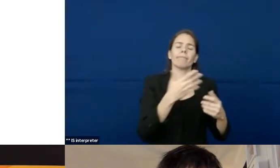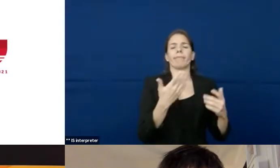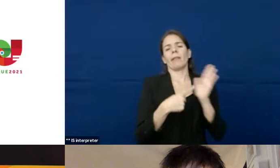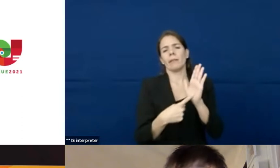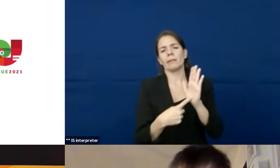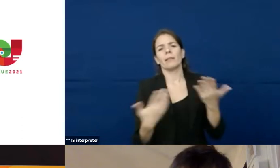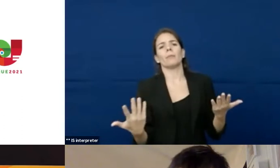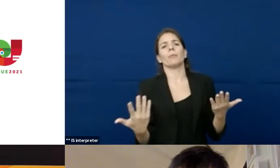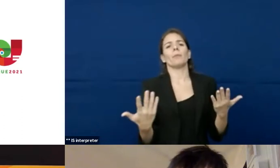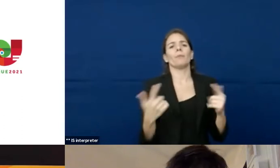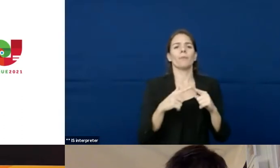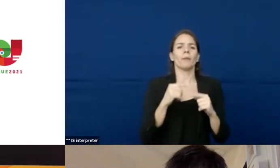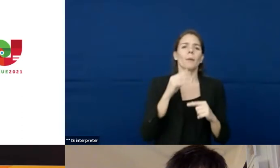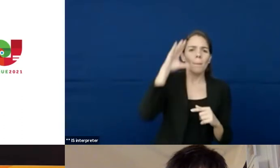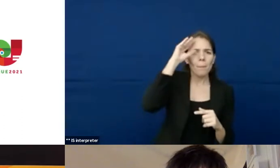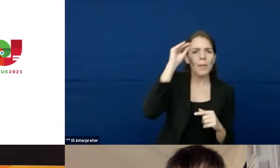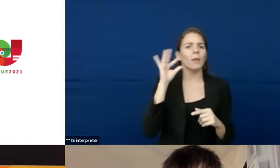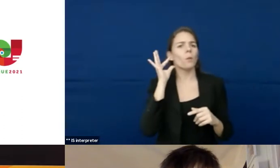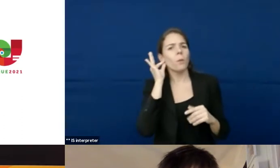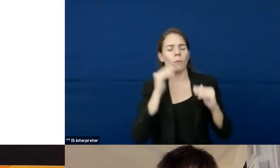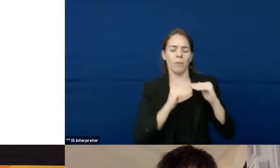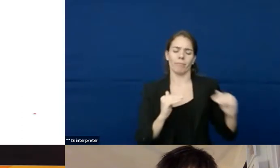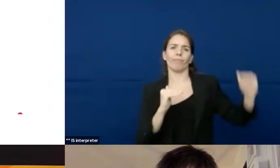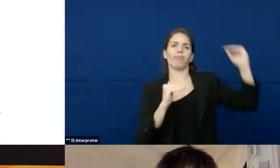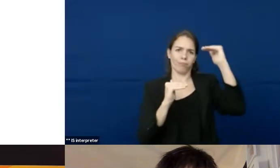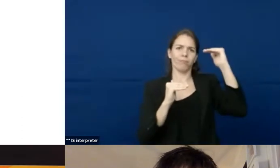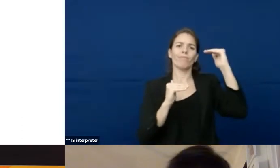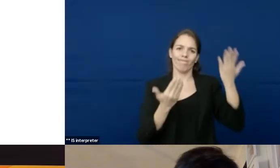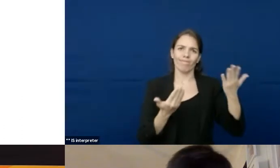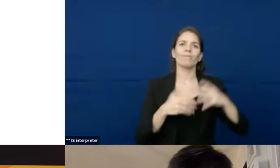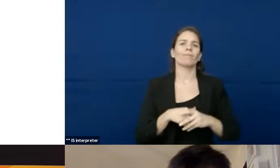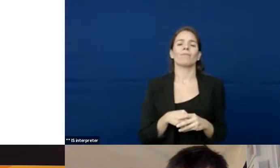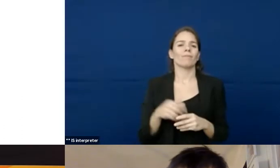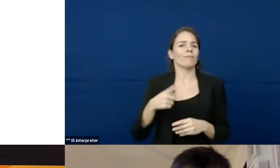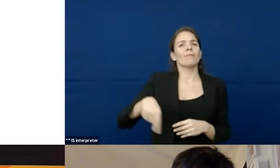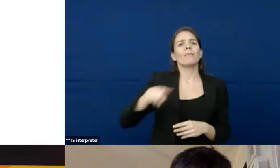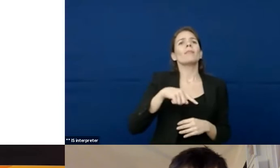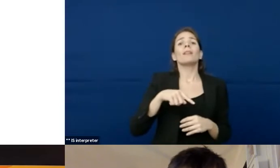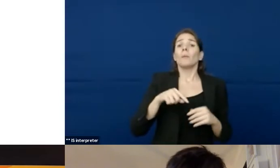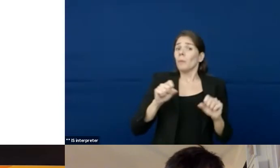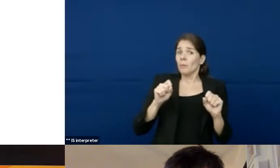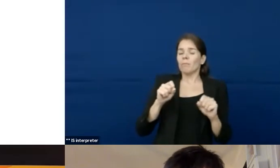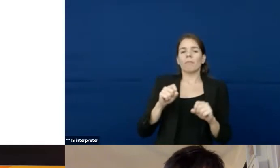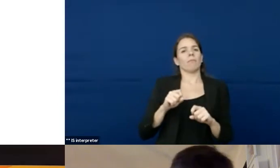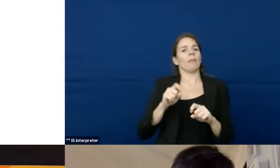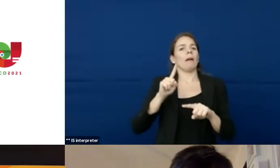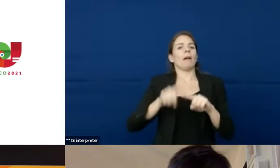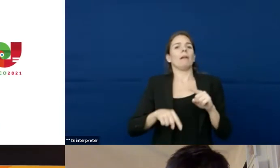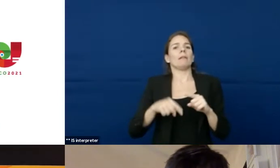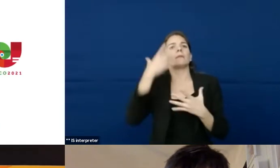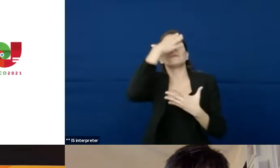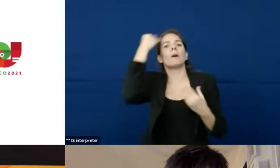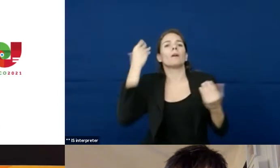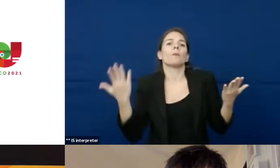that in its roots, patriarchy and gender equality are not simply just about men and women or